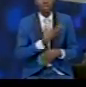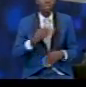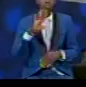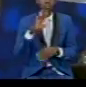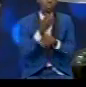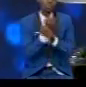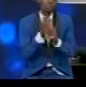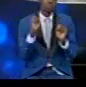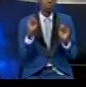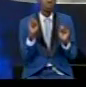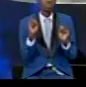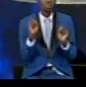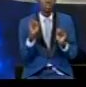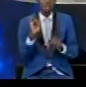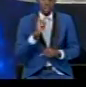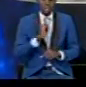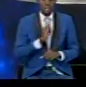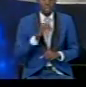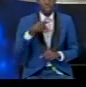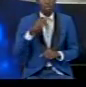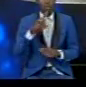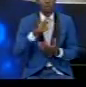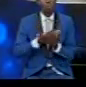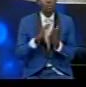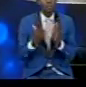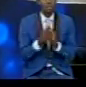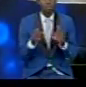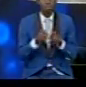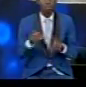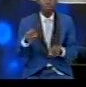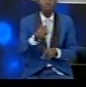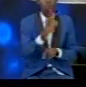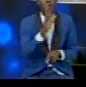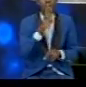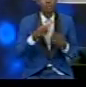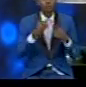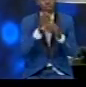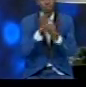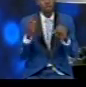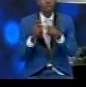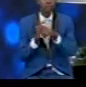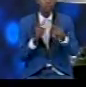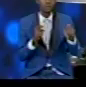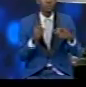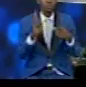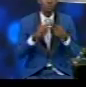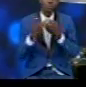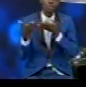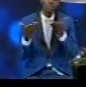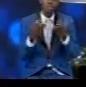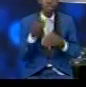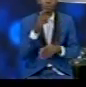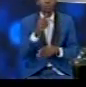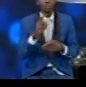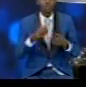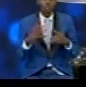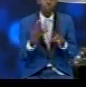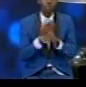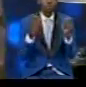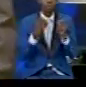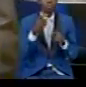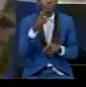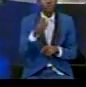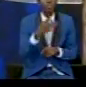salvation. I became like you are to save you, to serve you, to win you, and